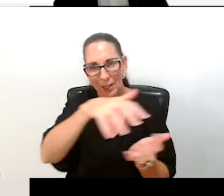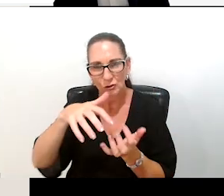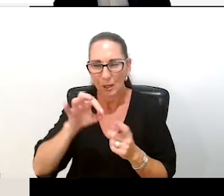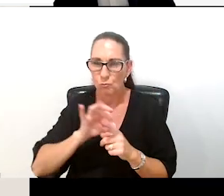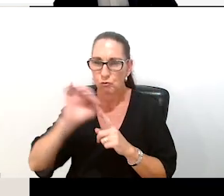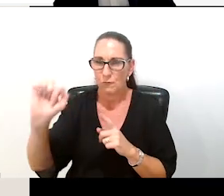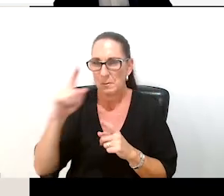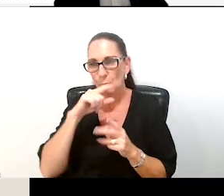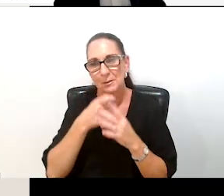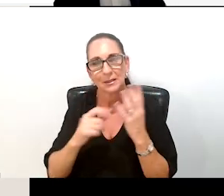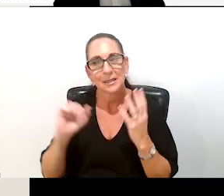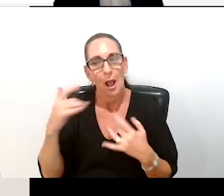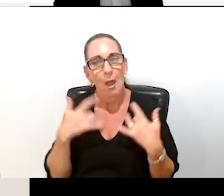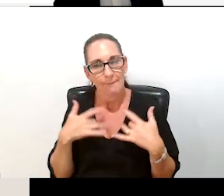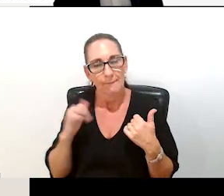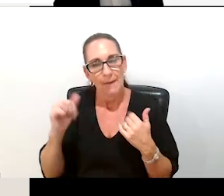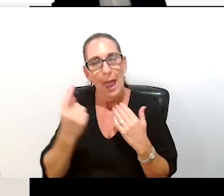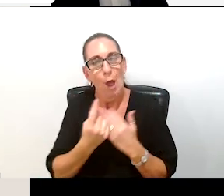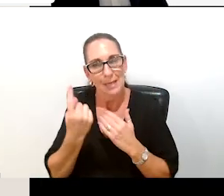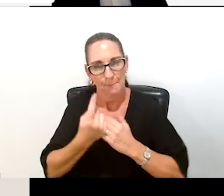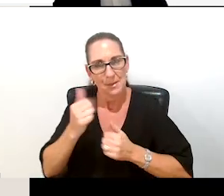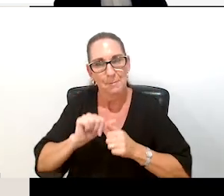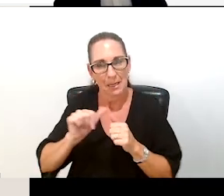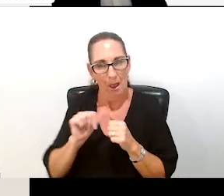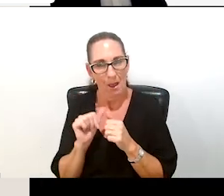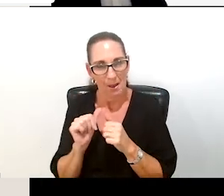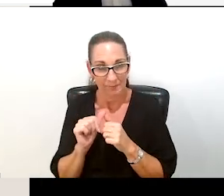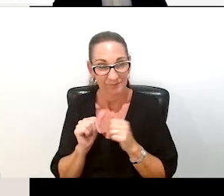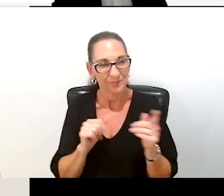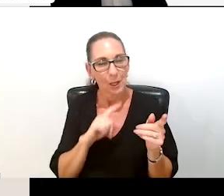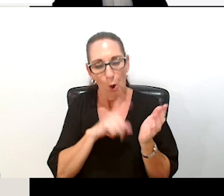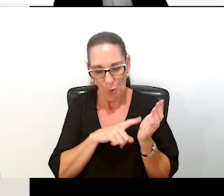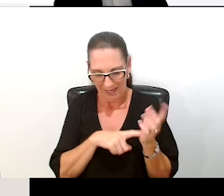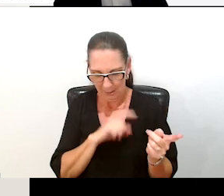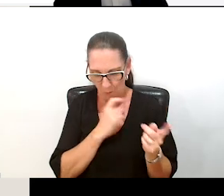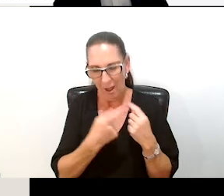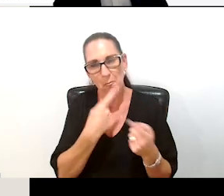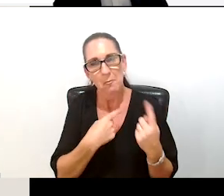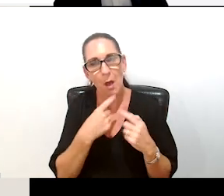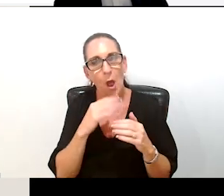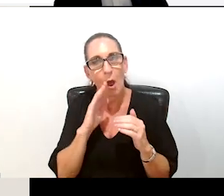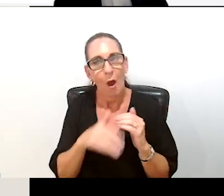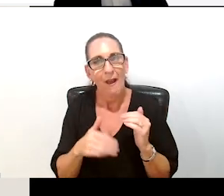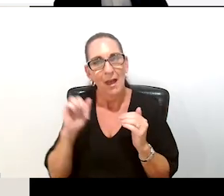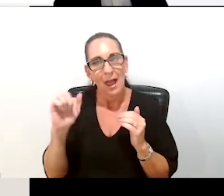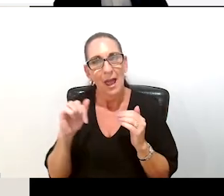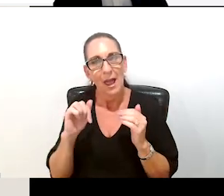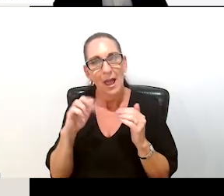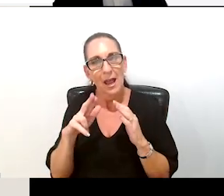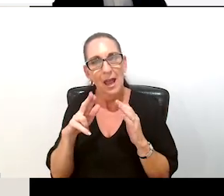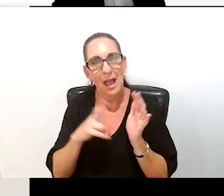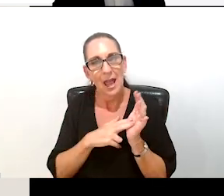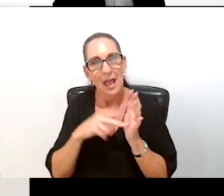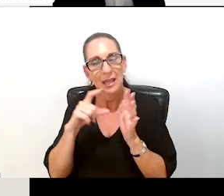of improving outcomes for people with disability. Louise is going to tell us about how the National